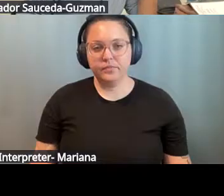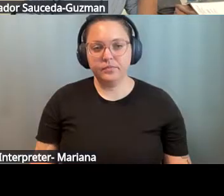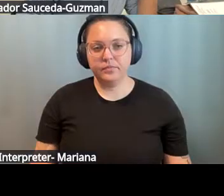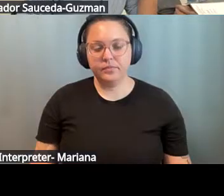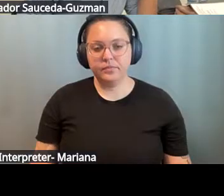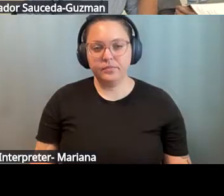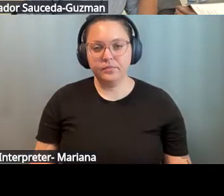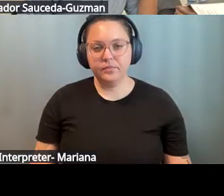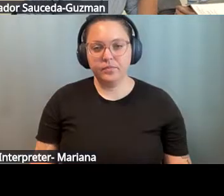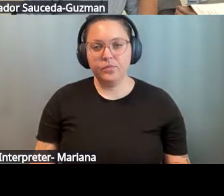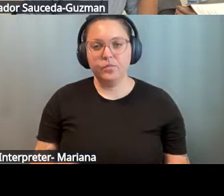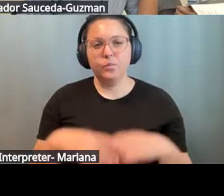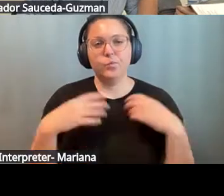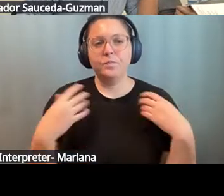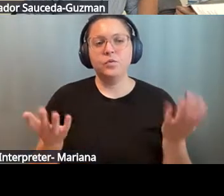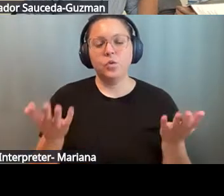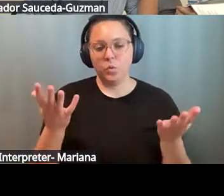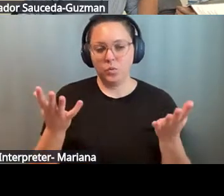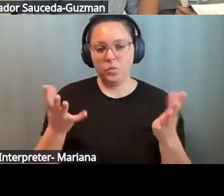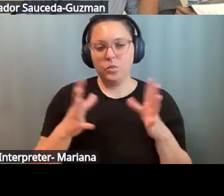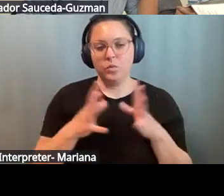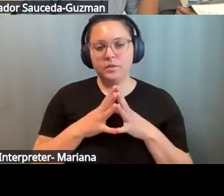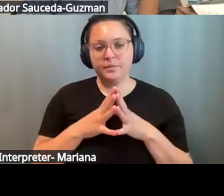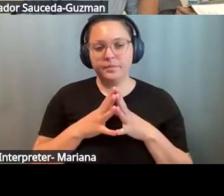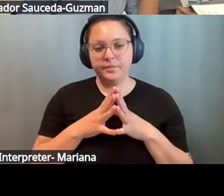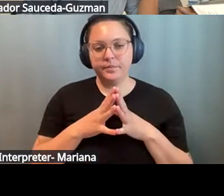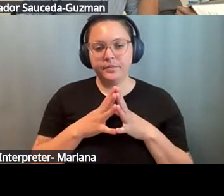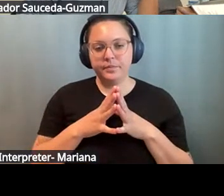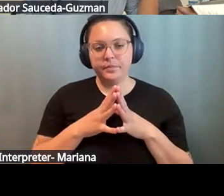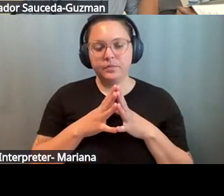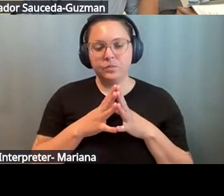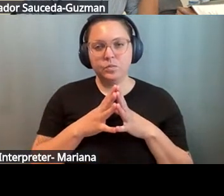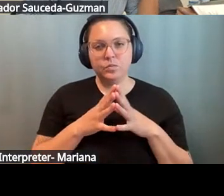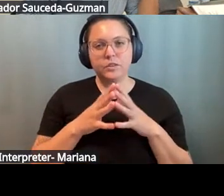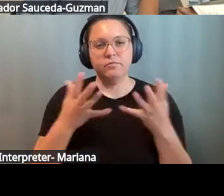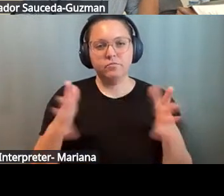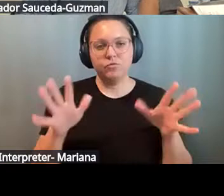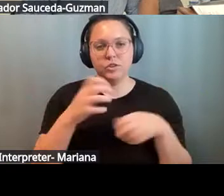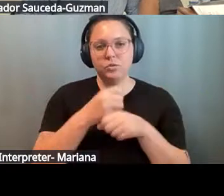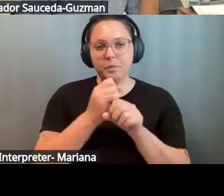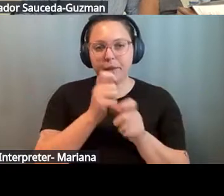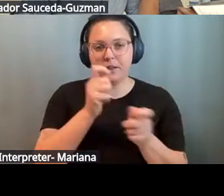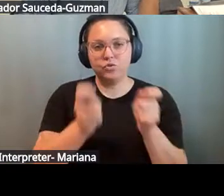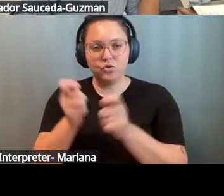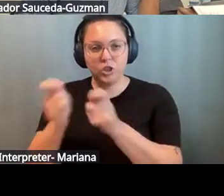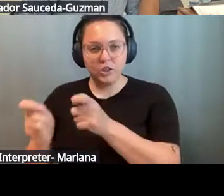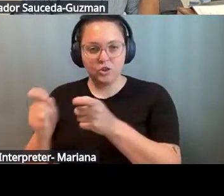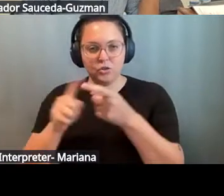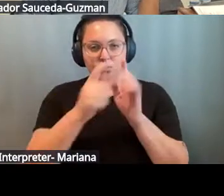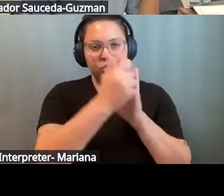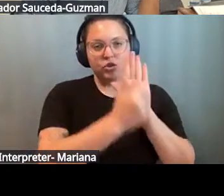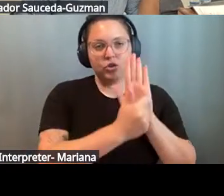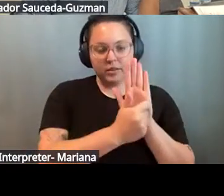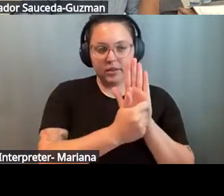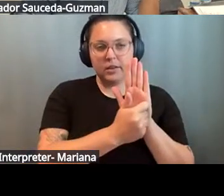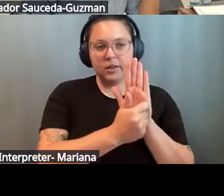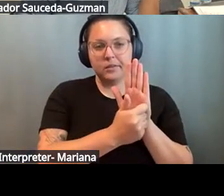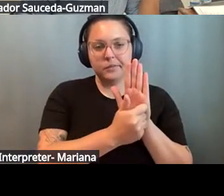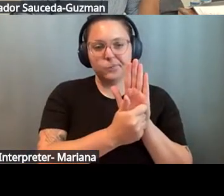we have made changes to the agenda. And so I move that